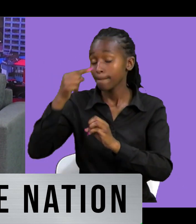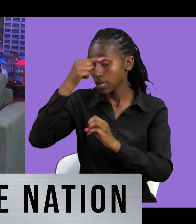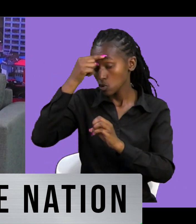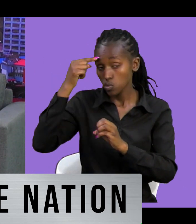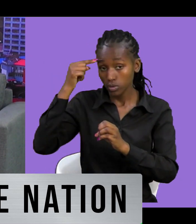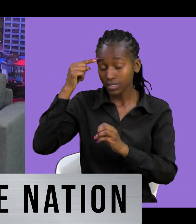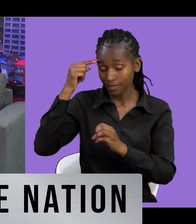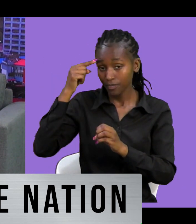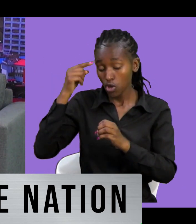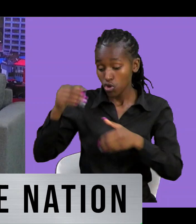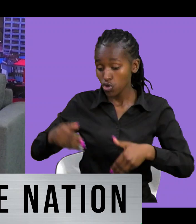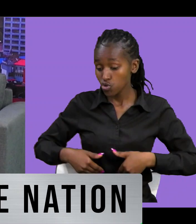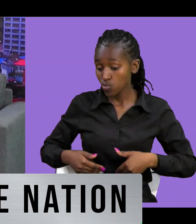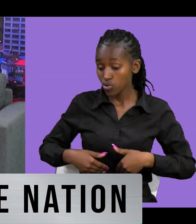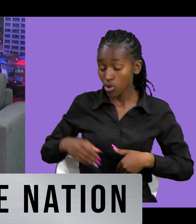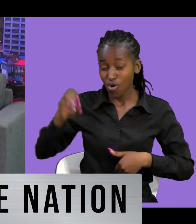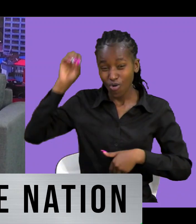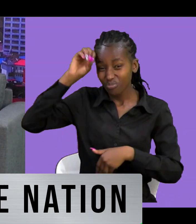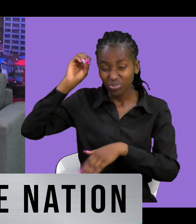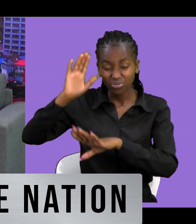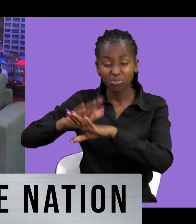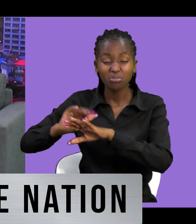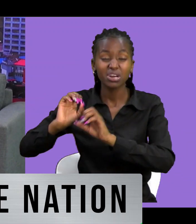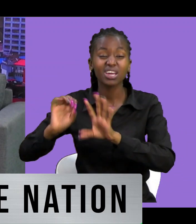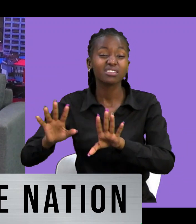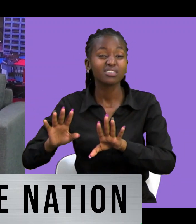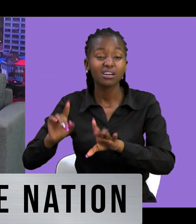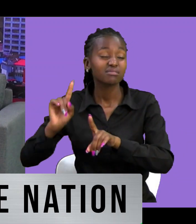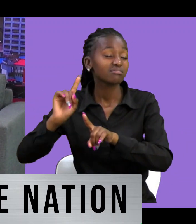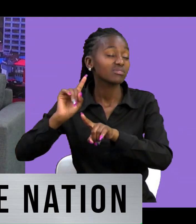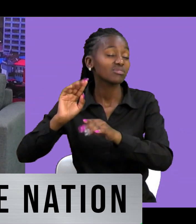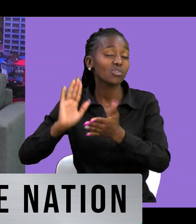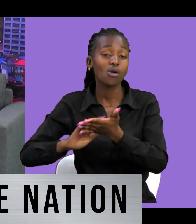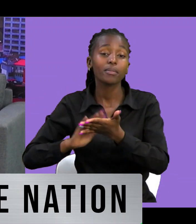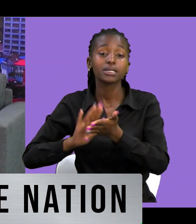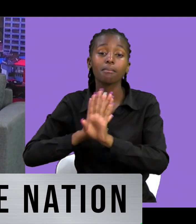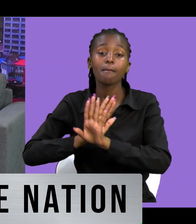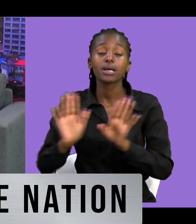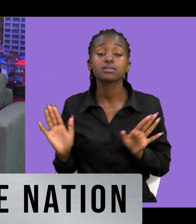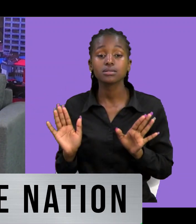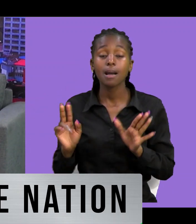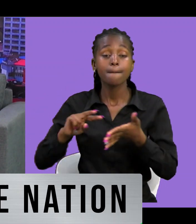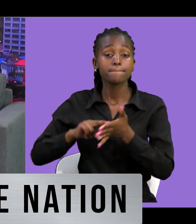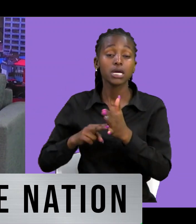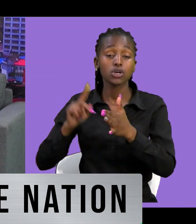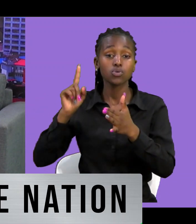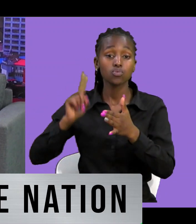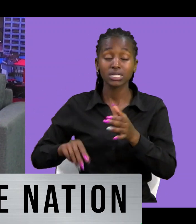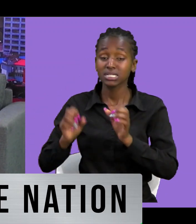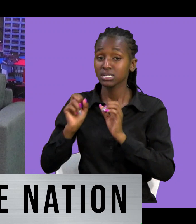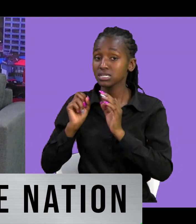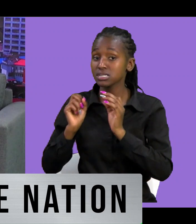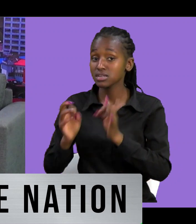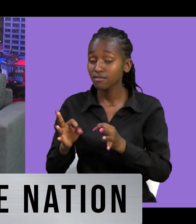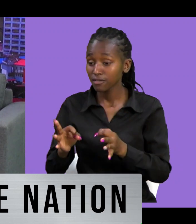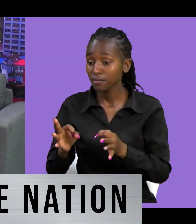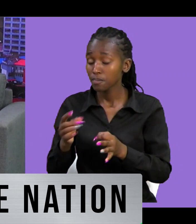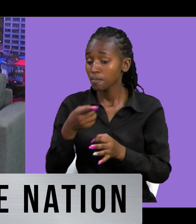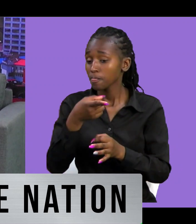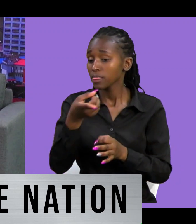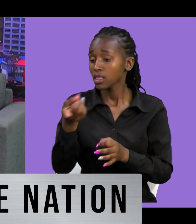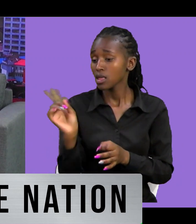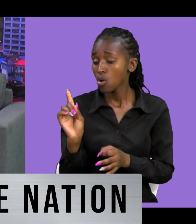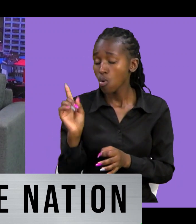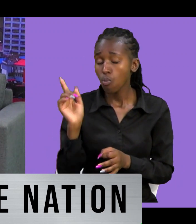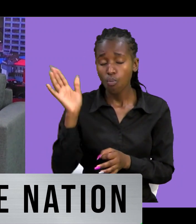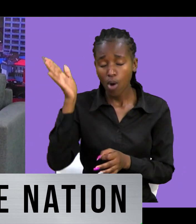ours are not opinion but remarks. Okay. Yeah. So the moment they start seeing the youths as